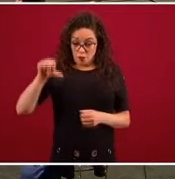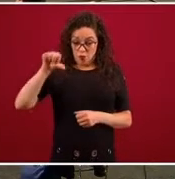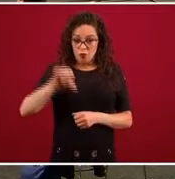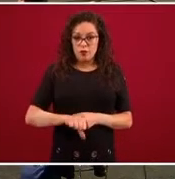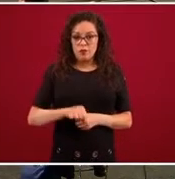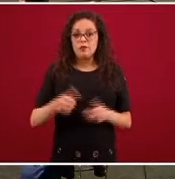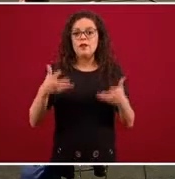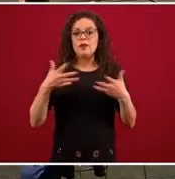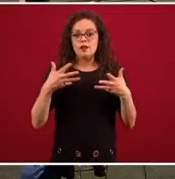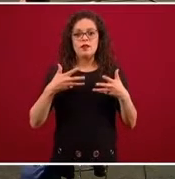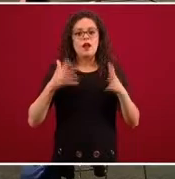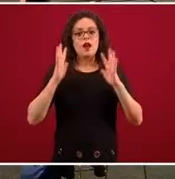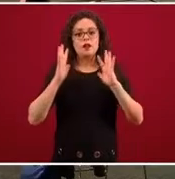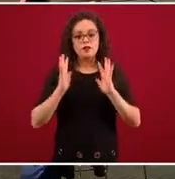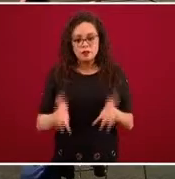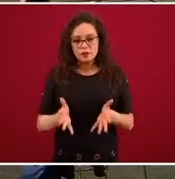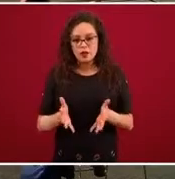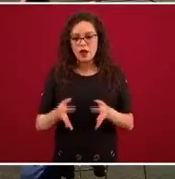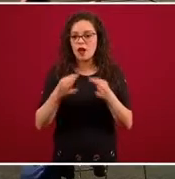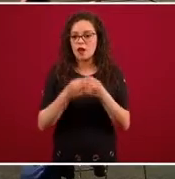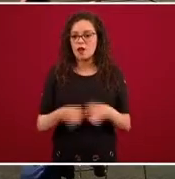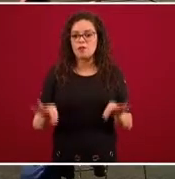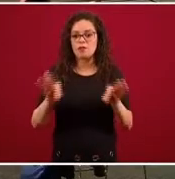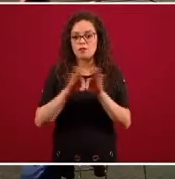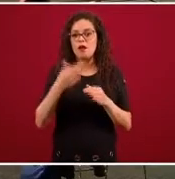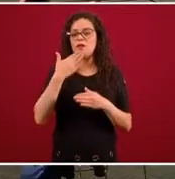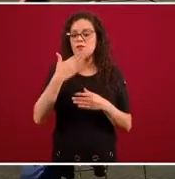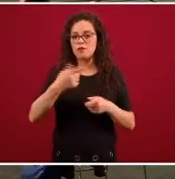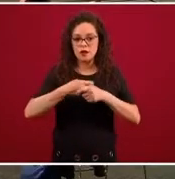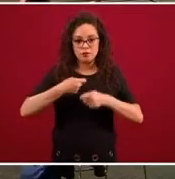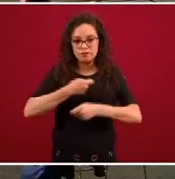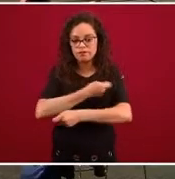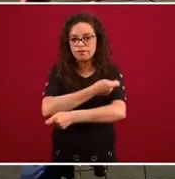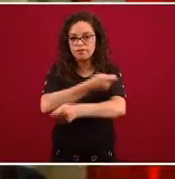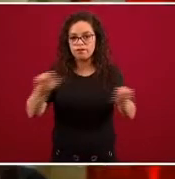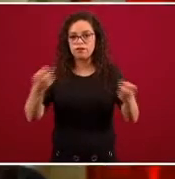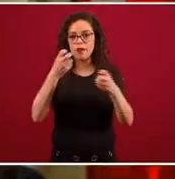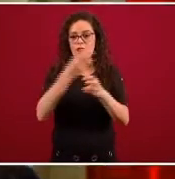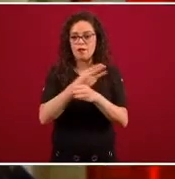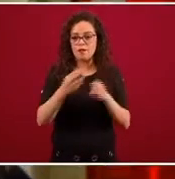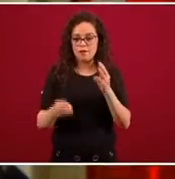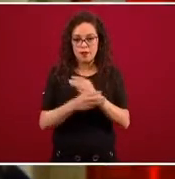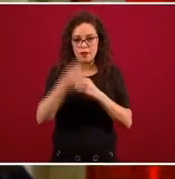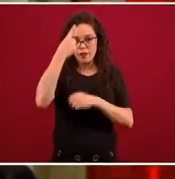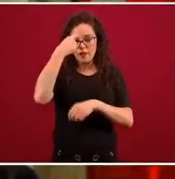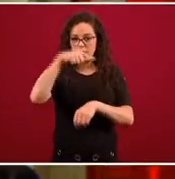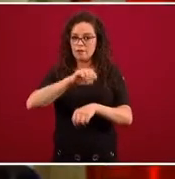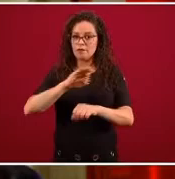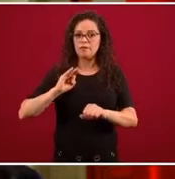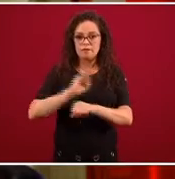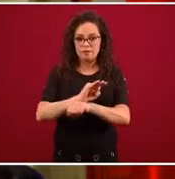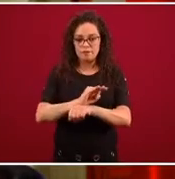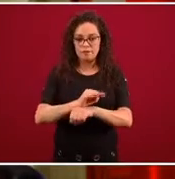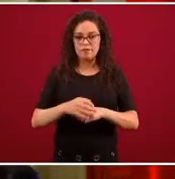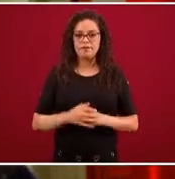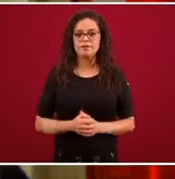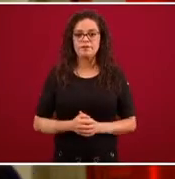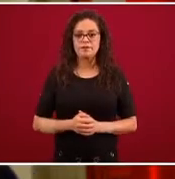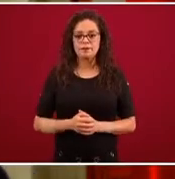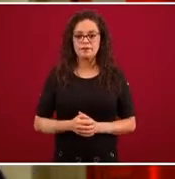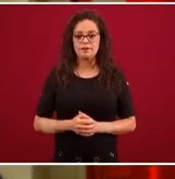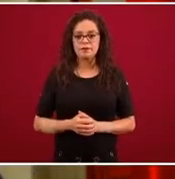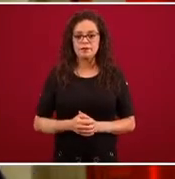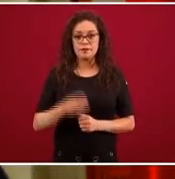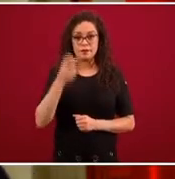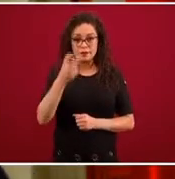have a logistical system that is very important in place, and this has to do with personal protective equipment. Now, with